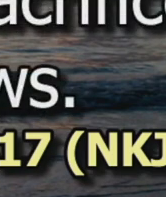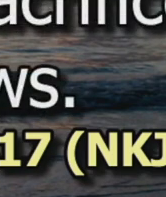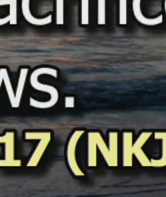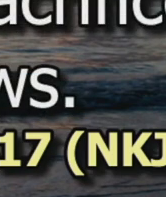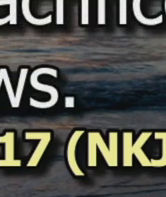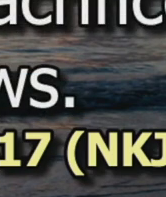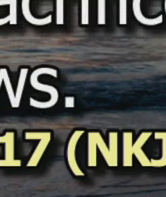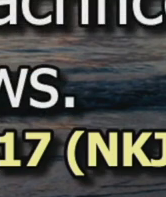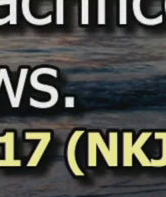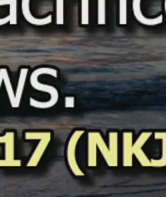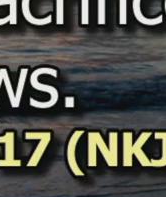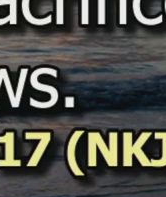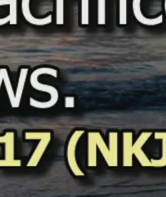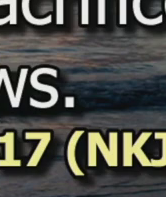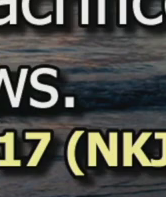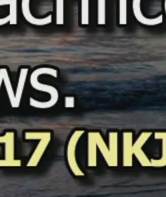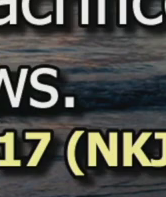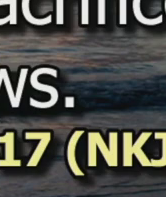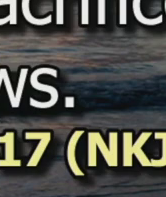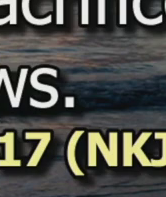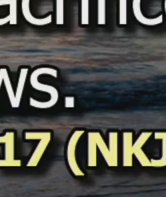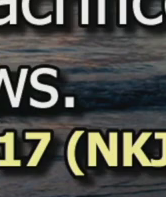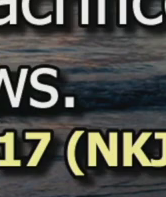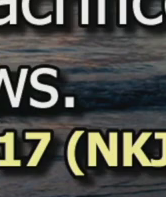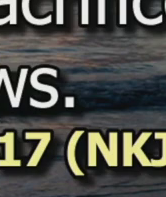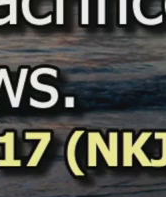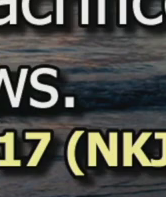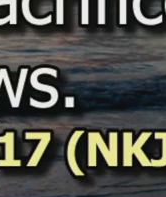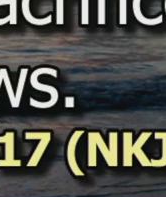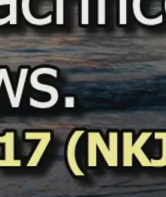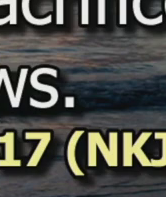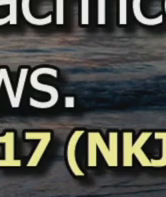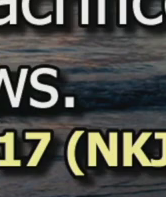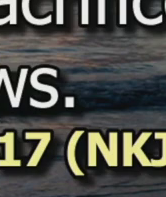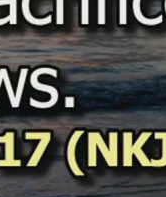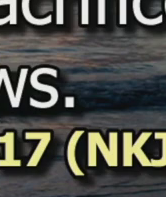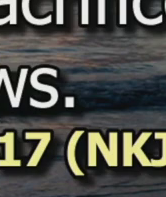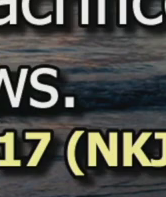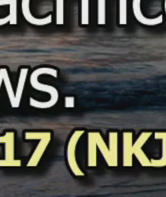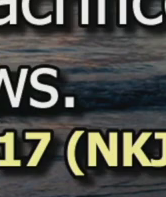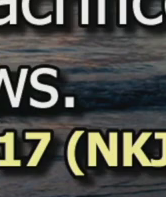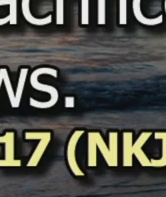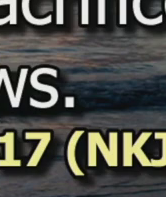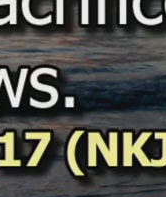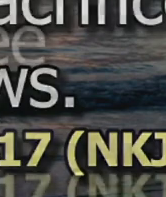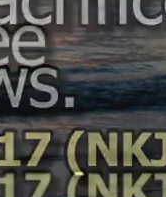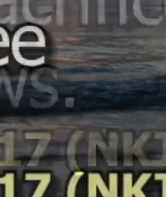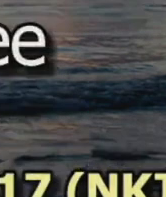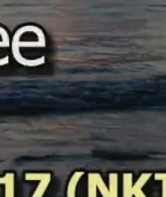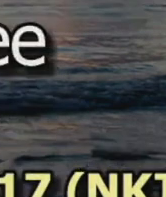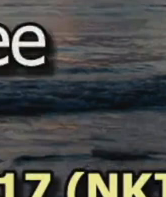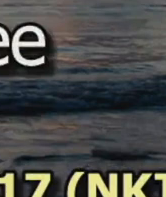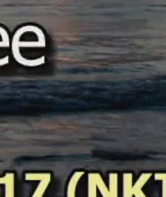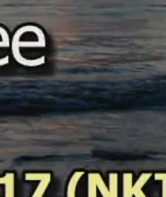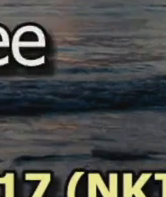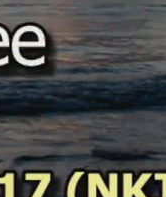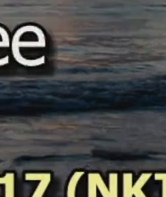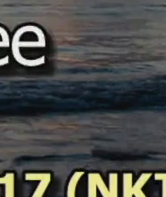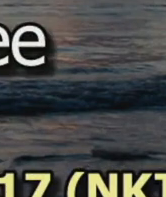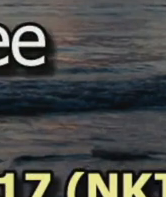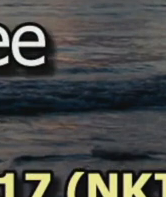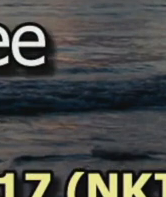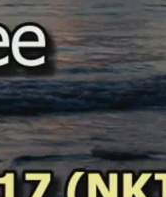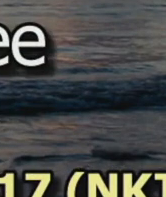Then the men feared the Lord exceedingly and offered a sacrifice to the Lord and took vows. Now